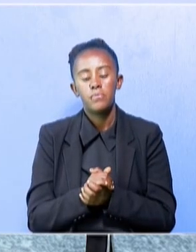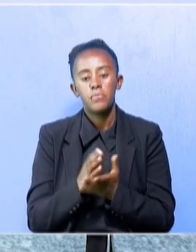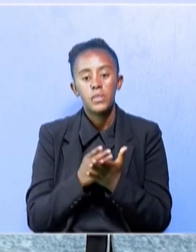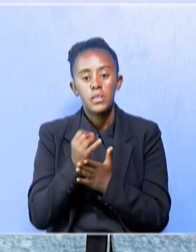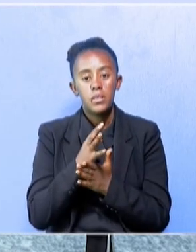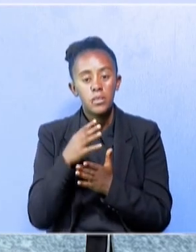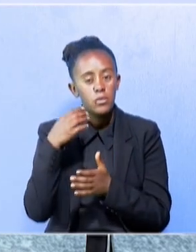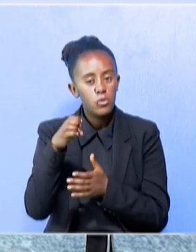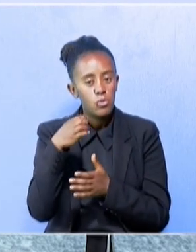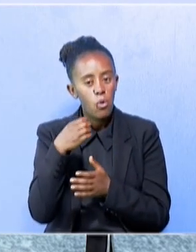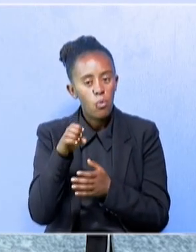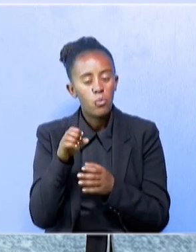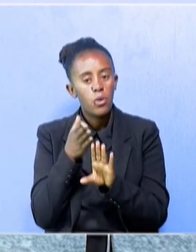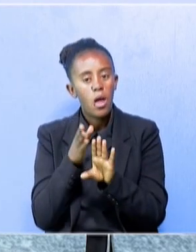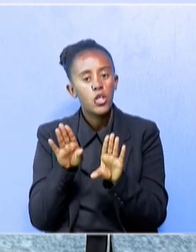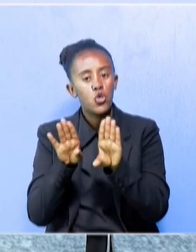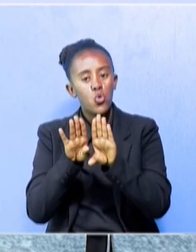Somebody knocked at the door.